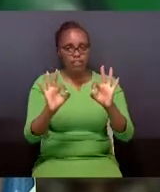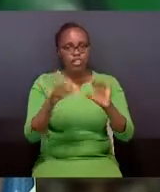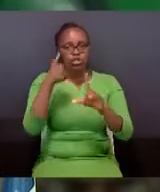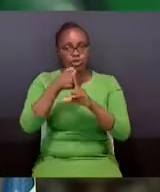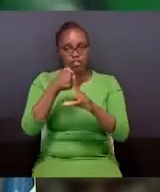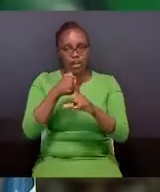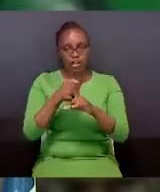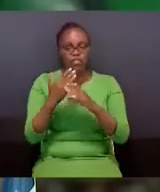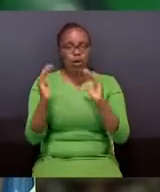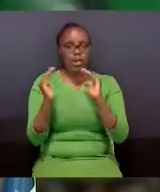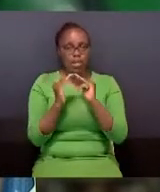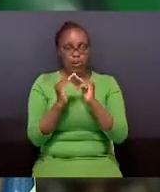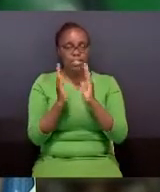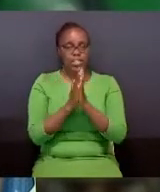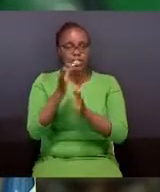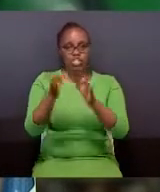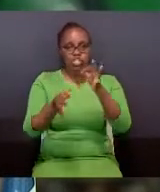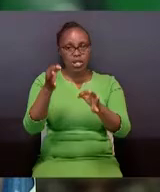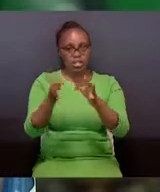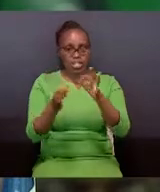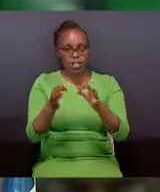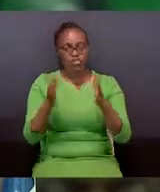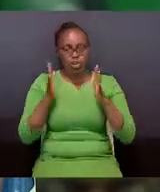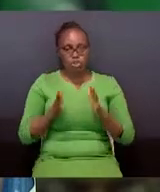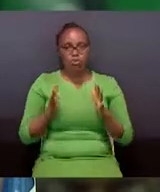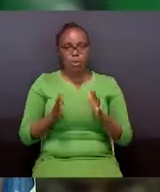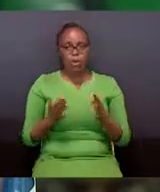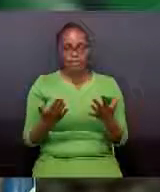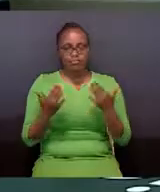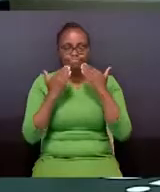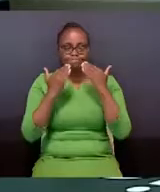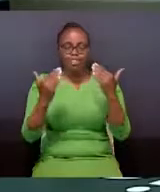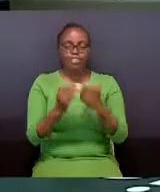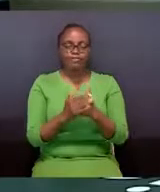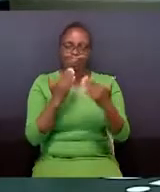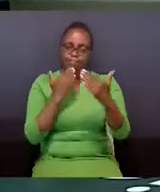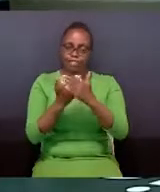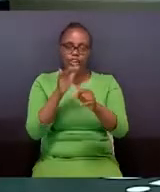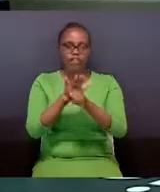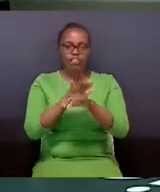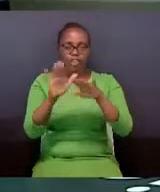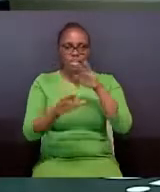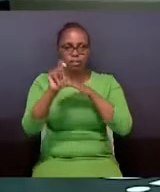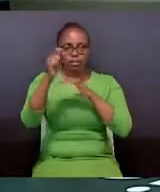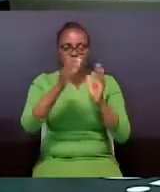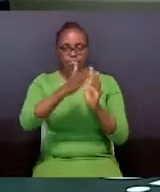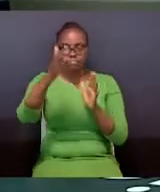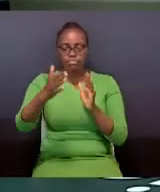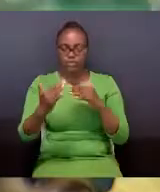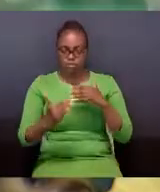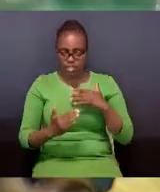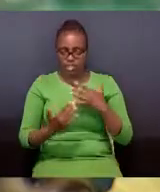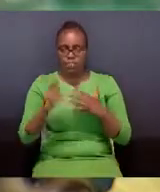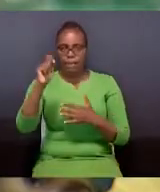fight for equity and justice for human beings. Thank you. Thank you very much, Deputy President. Your